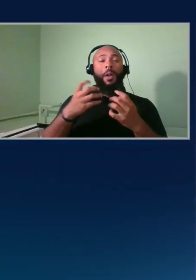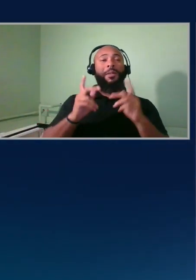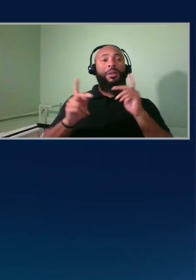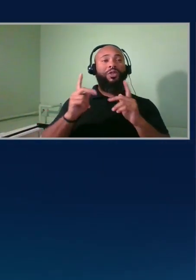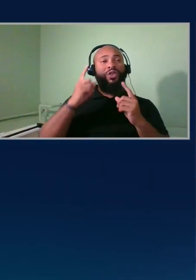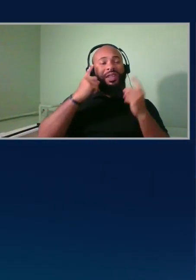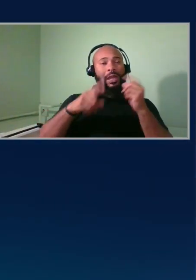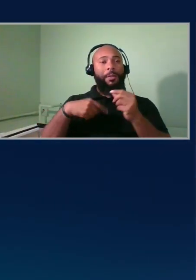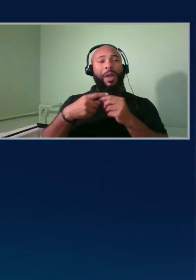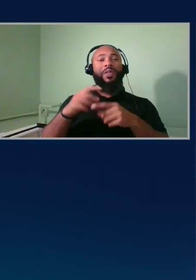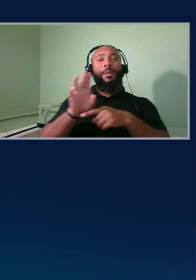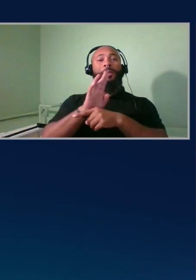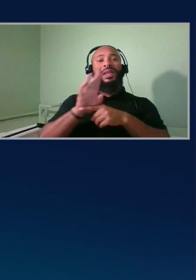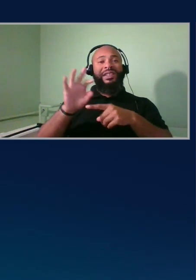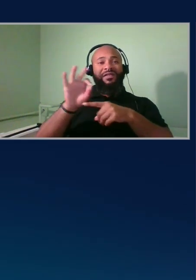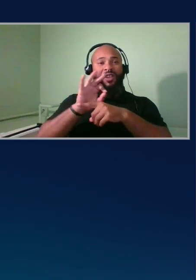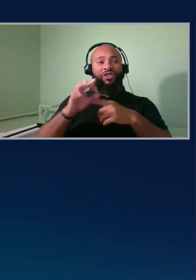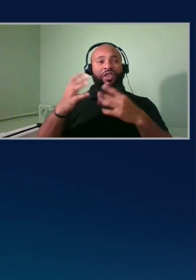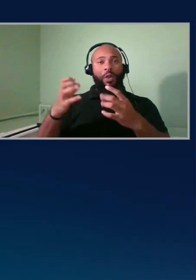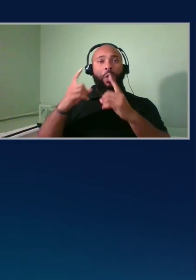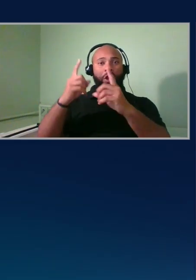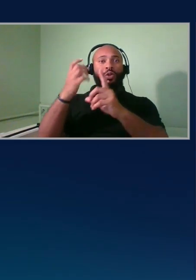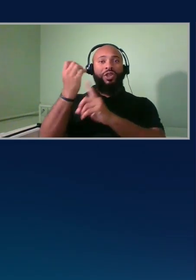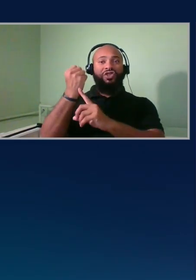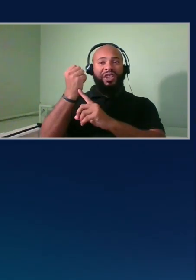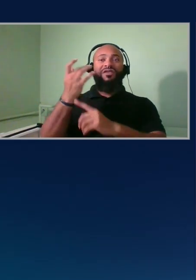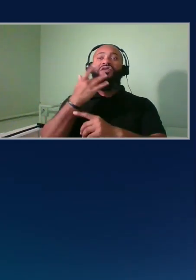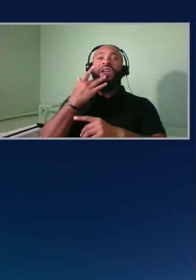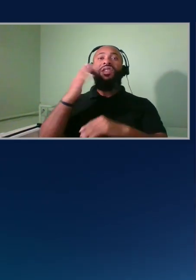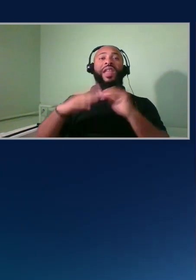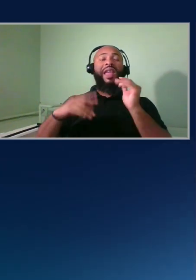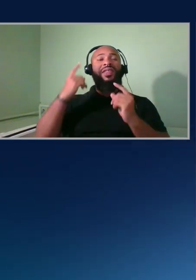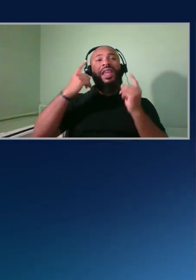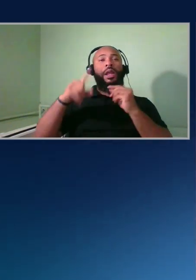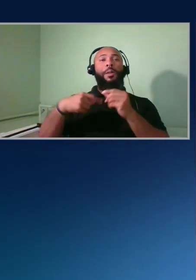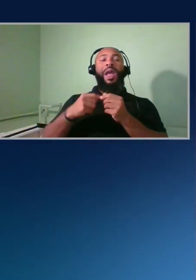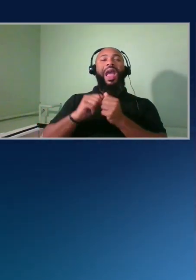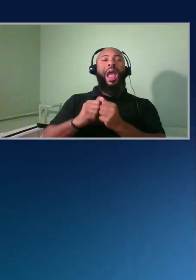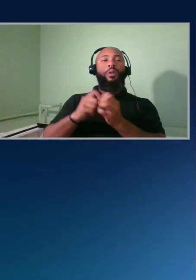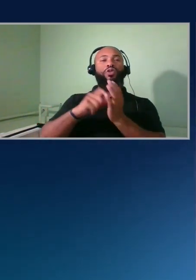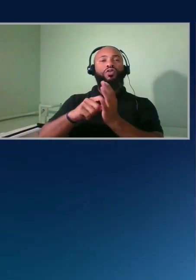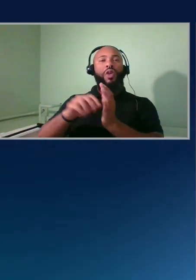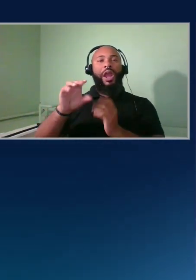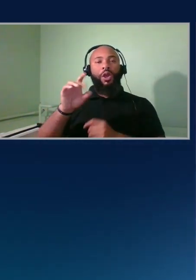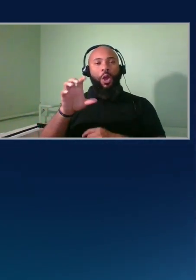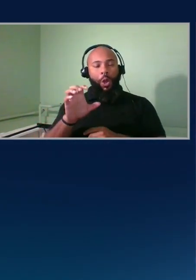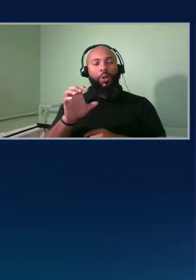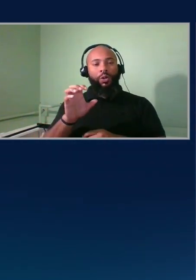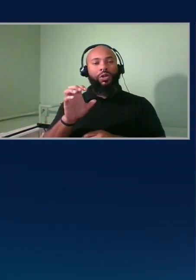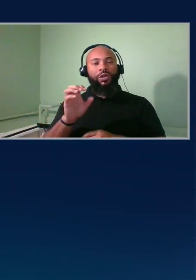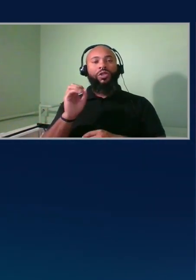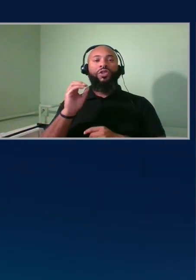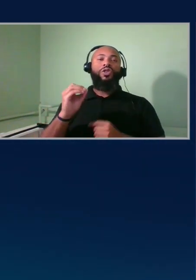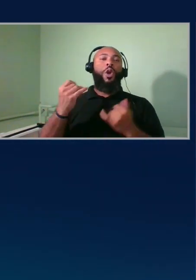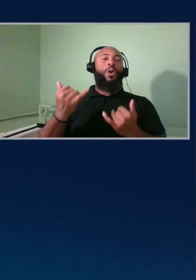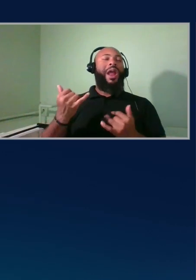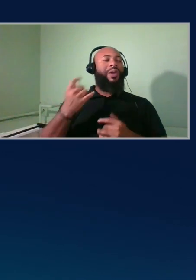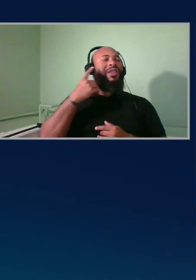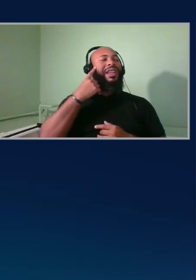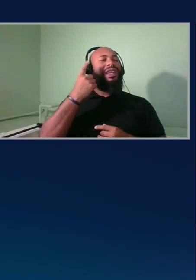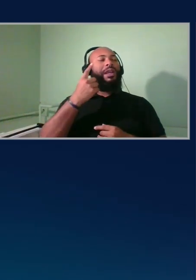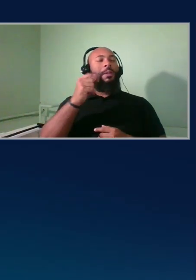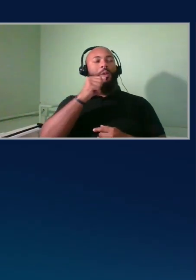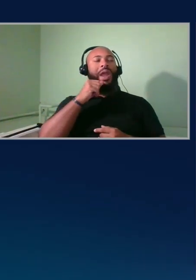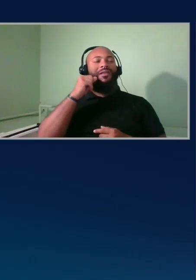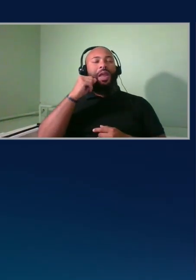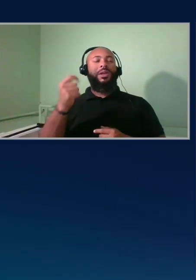out how to write code. The cool thing is, so we have Amazon Glue or AWS Glue that can help us do these